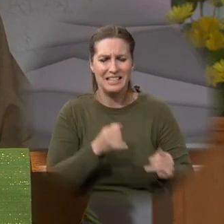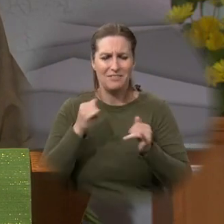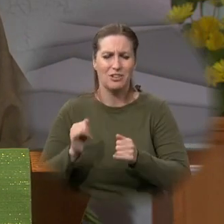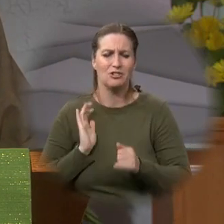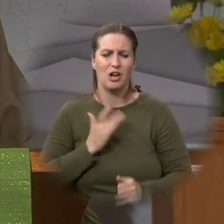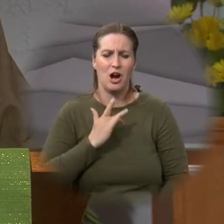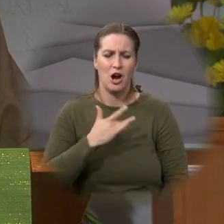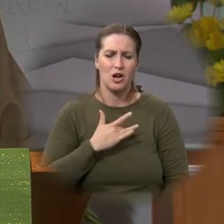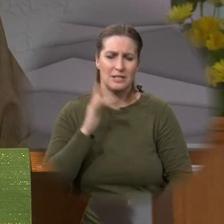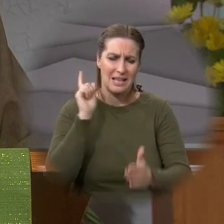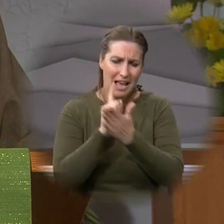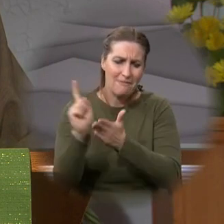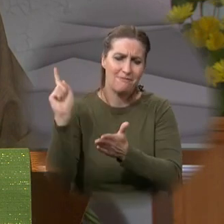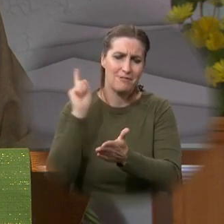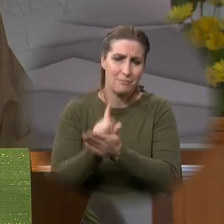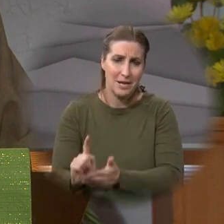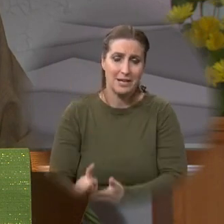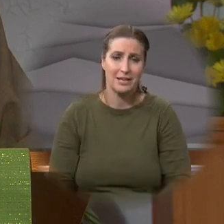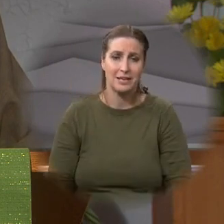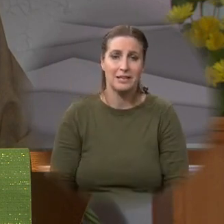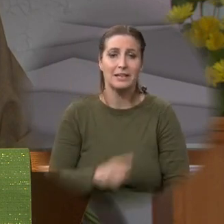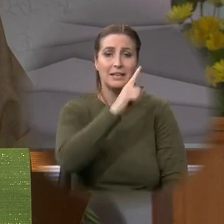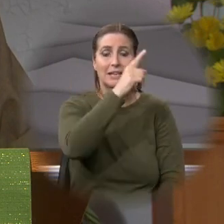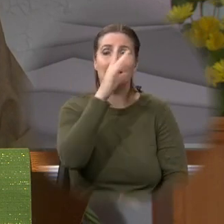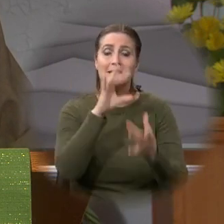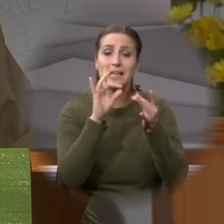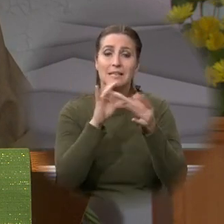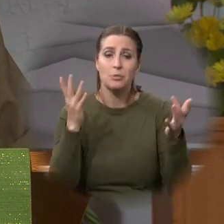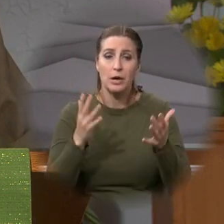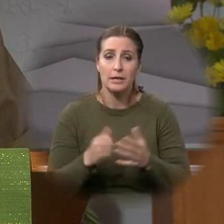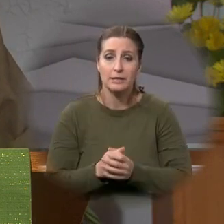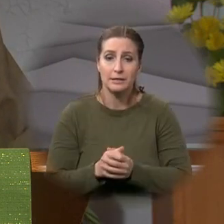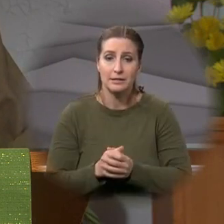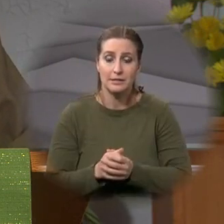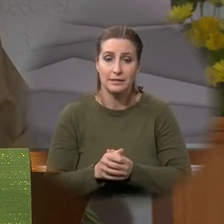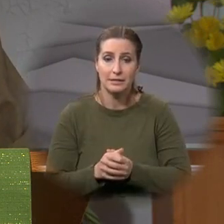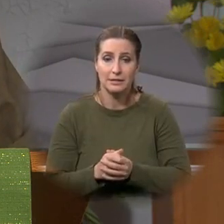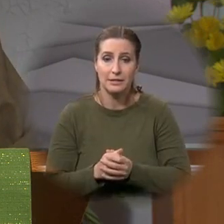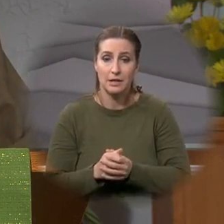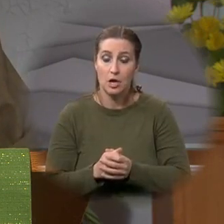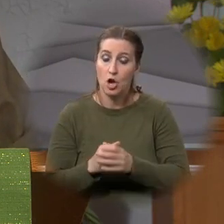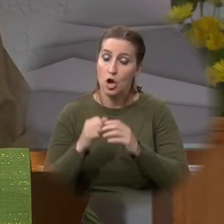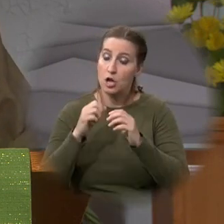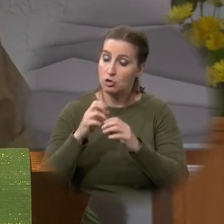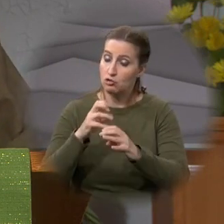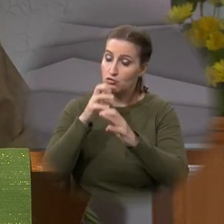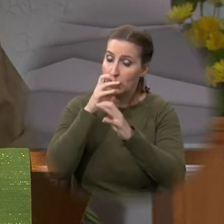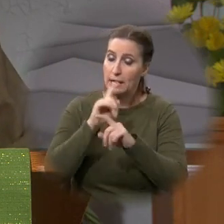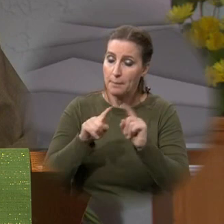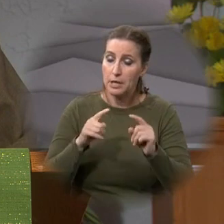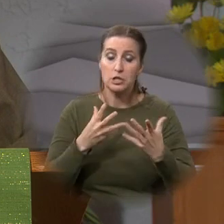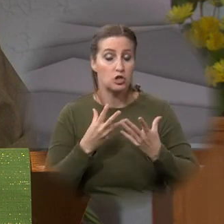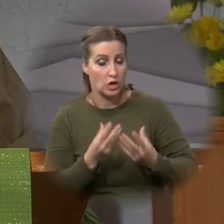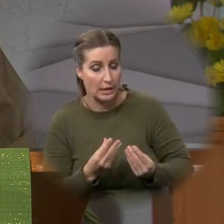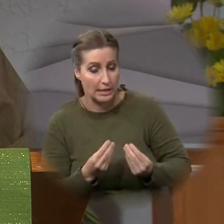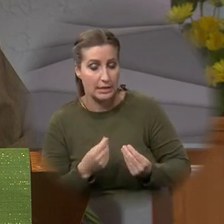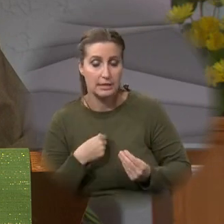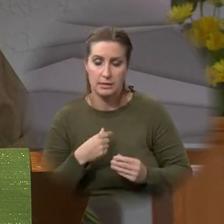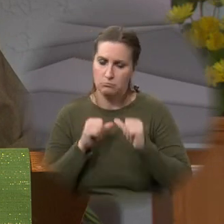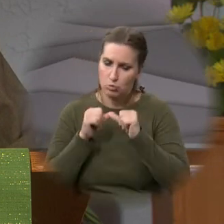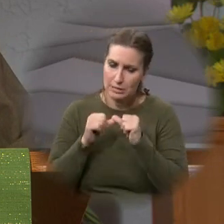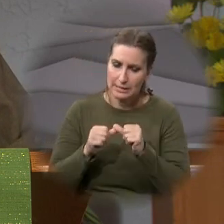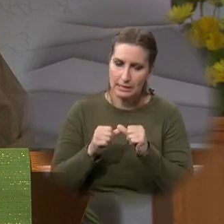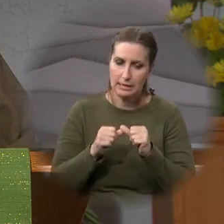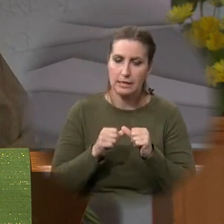hearts. He says, quietly, but firmly, gently, and